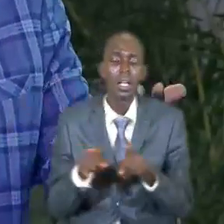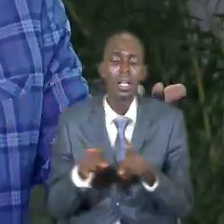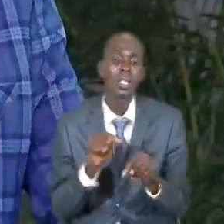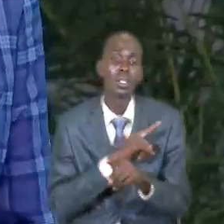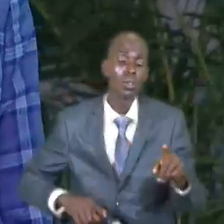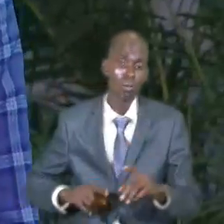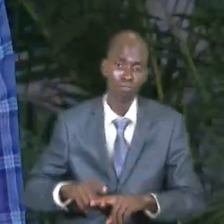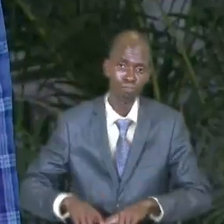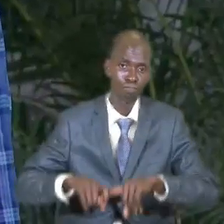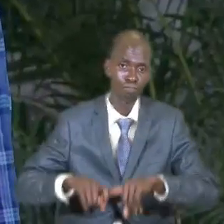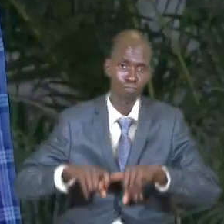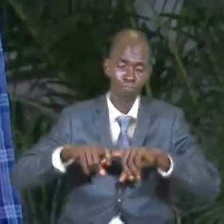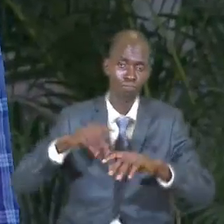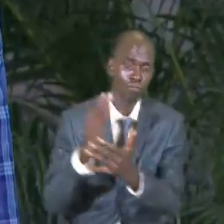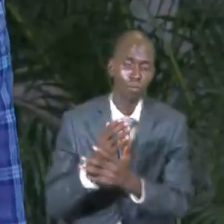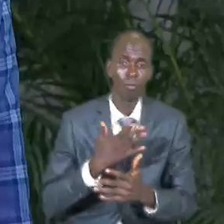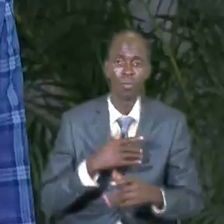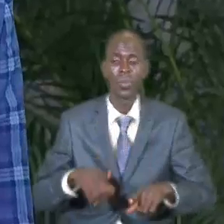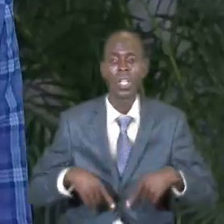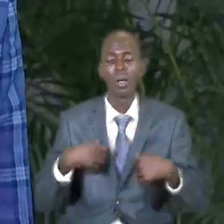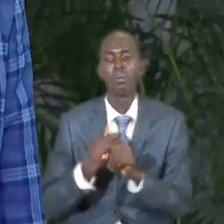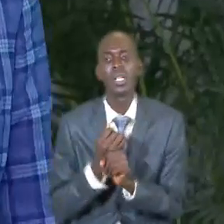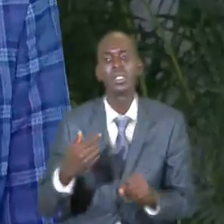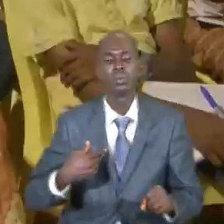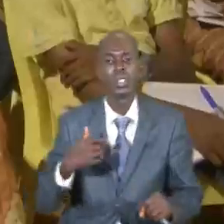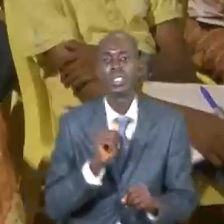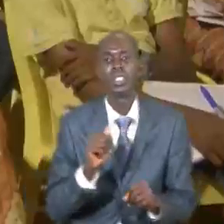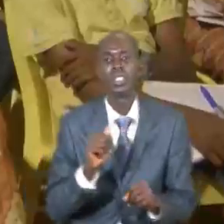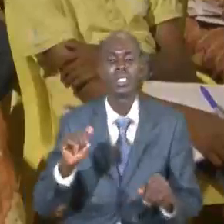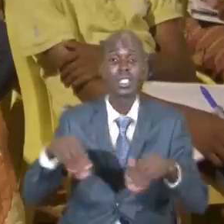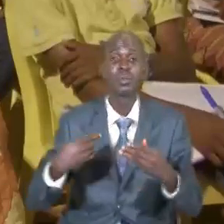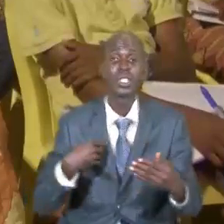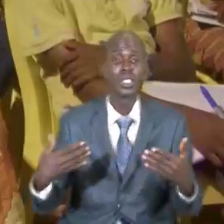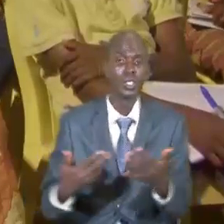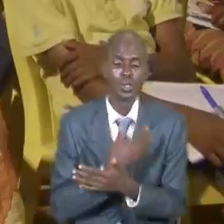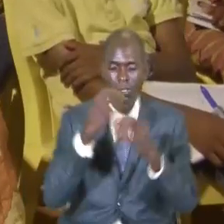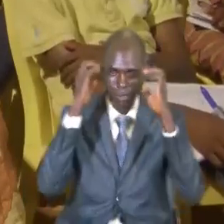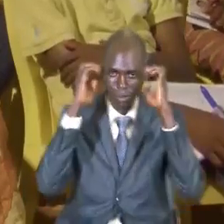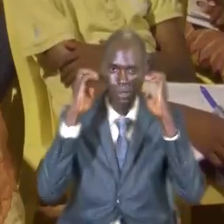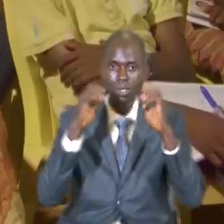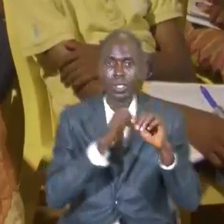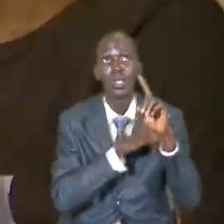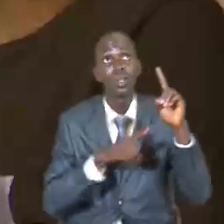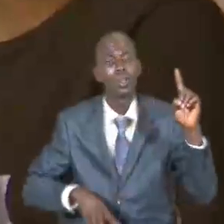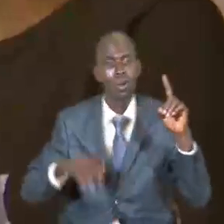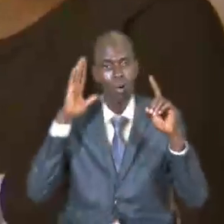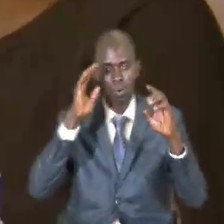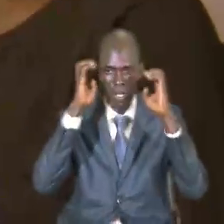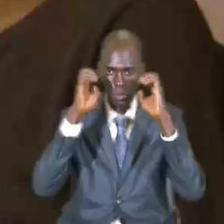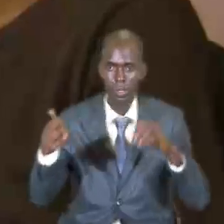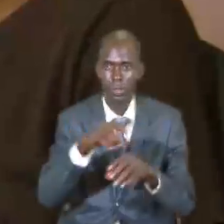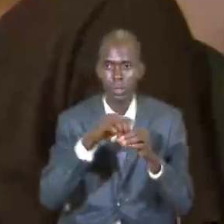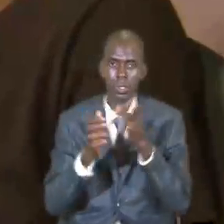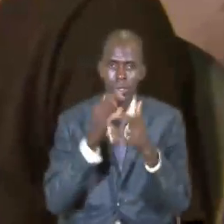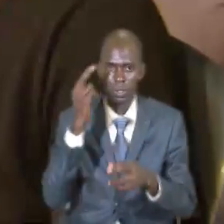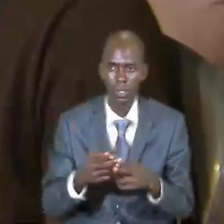a new education. The Lord will educate you. The Lord will instruct you. You will know